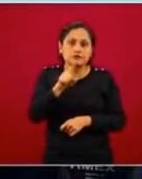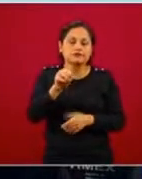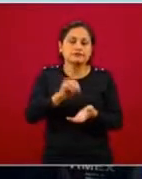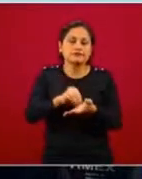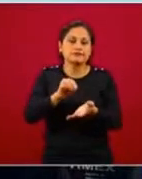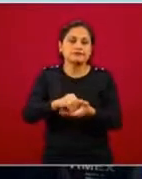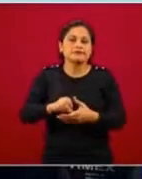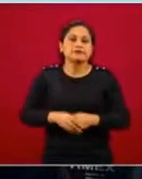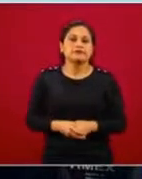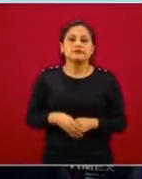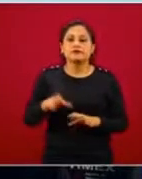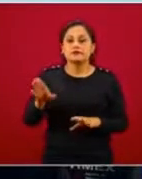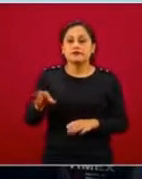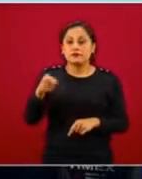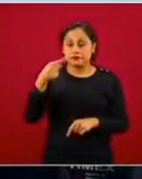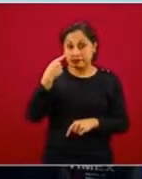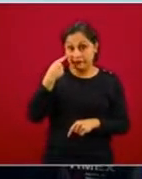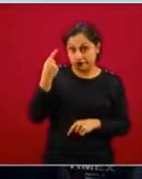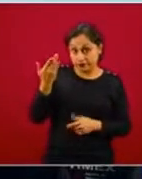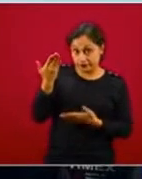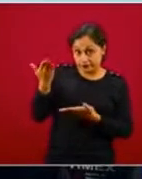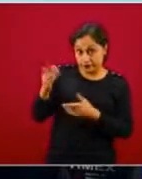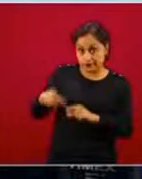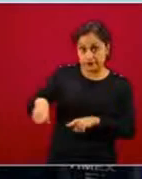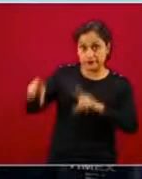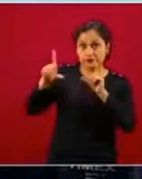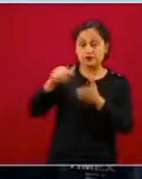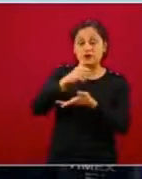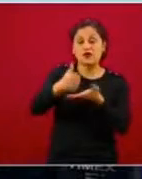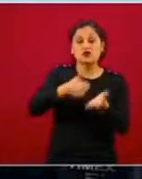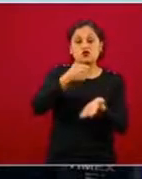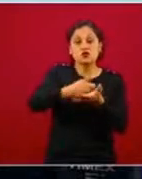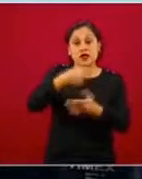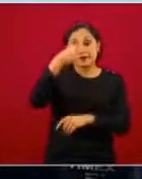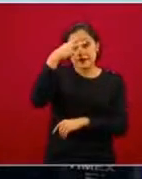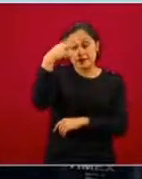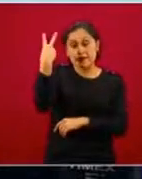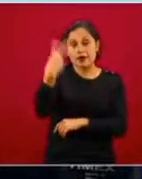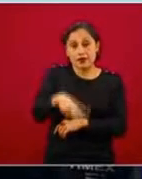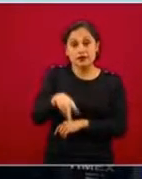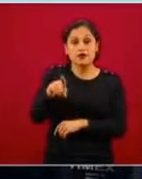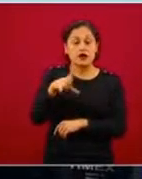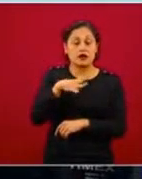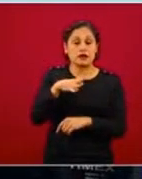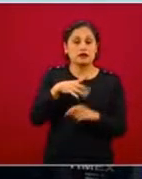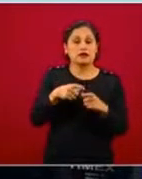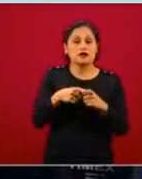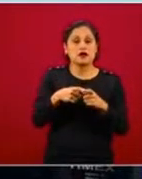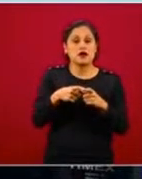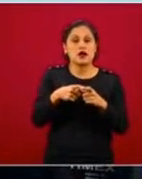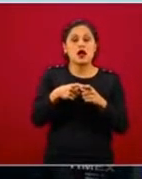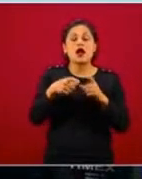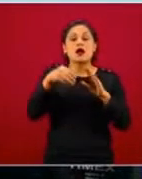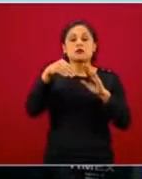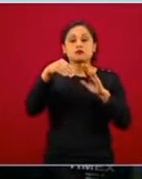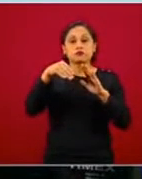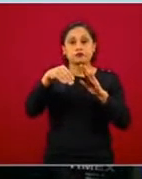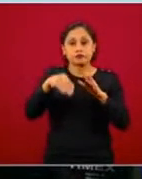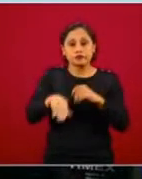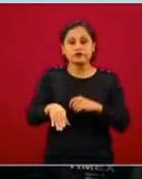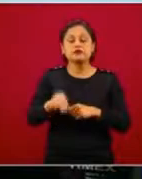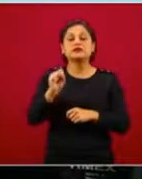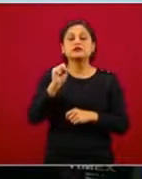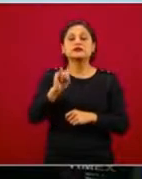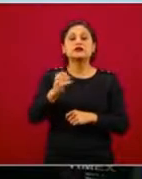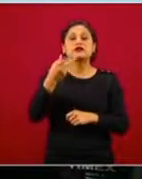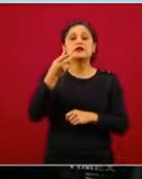el August. Valle de México. Lo So que this is the destaco aquí Valley es of que Mexico. hay una And what tendencia I'd like to highlight decreciente, here pero is the también hay un tendency that exceso is de going casos